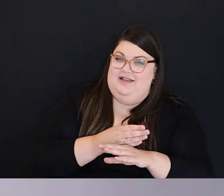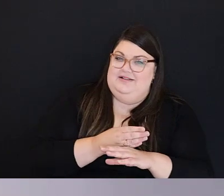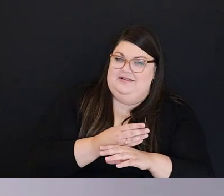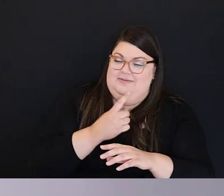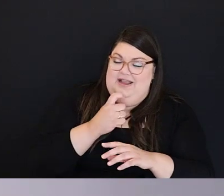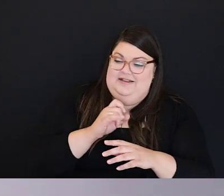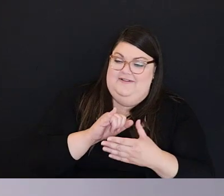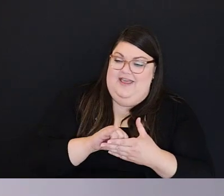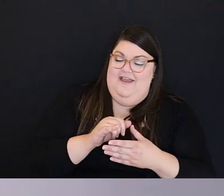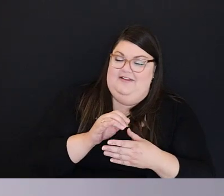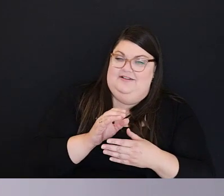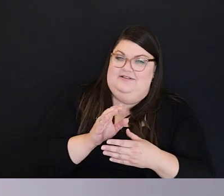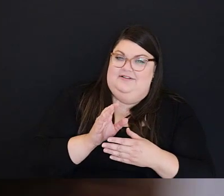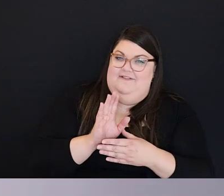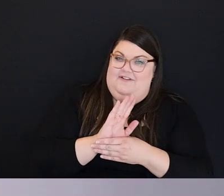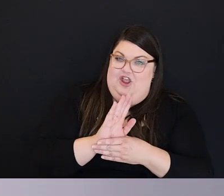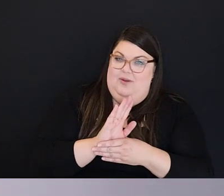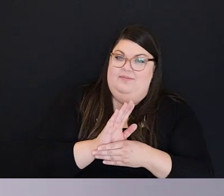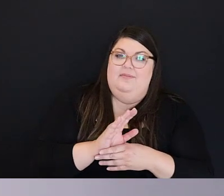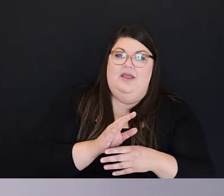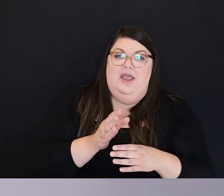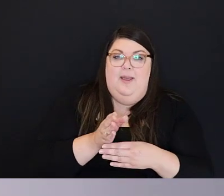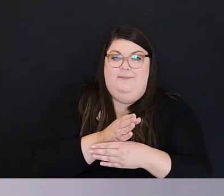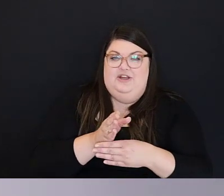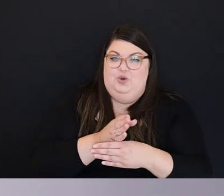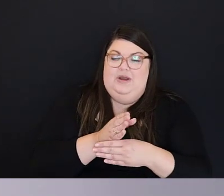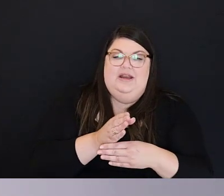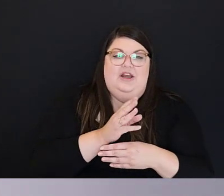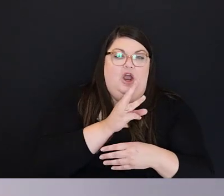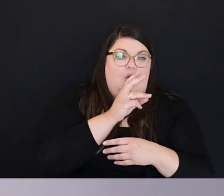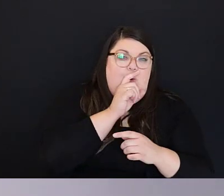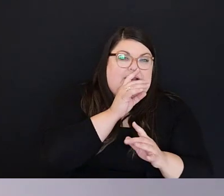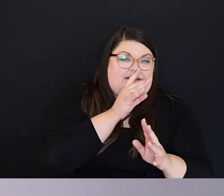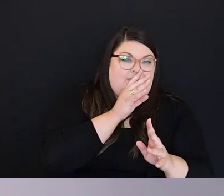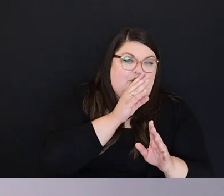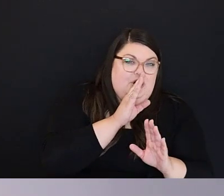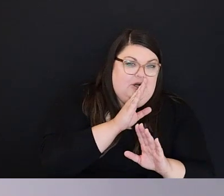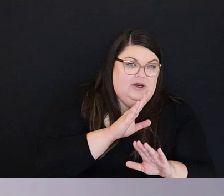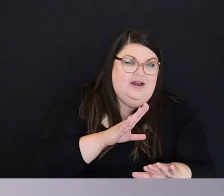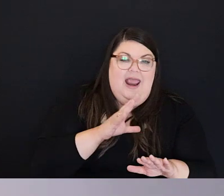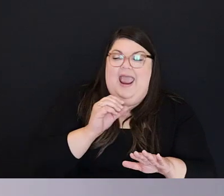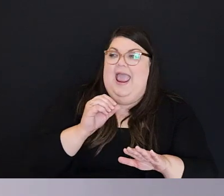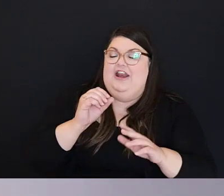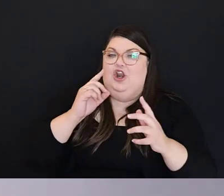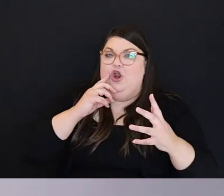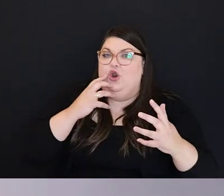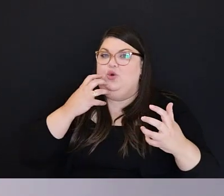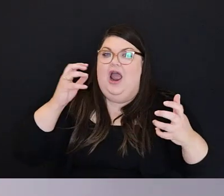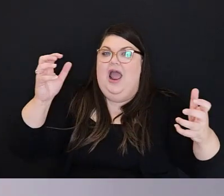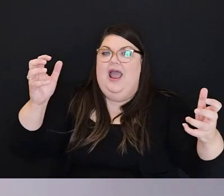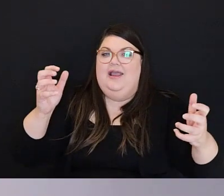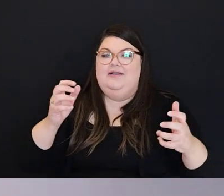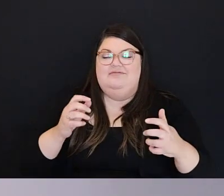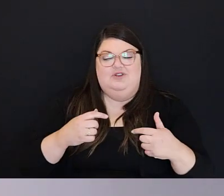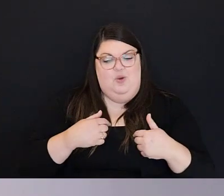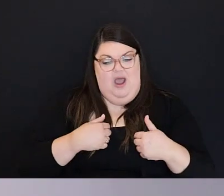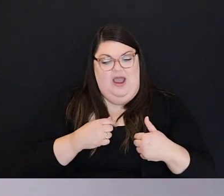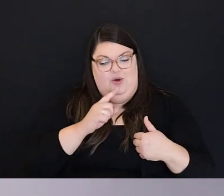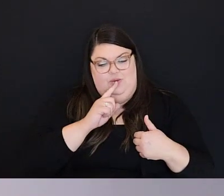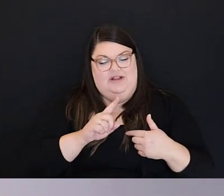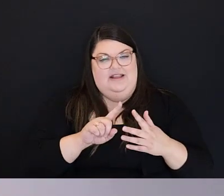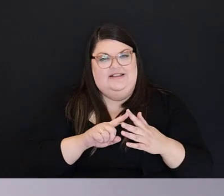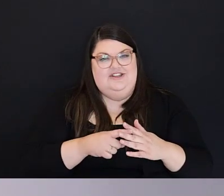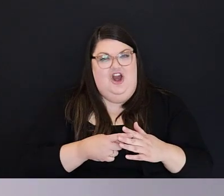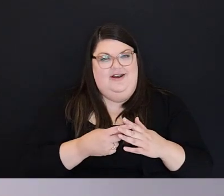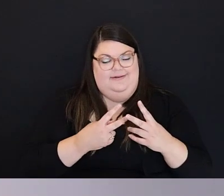Whisper and a Cry. And like I said at the beginning, this is one of the first films I really started exploring my own